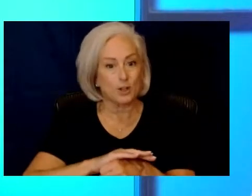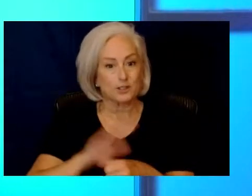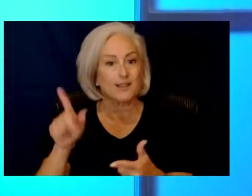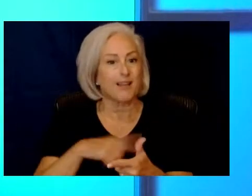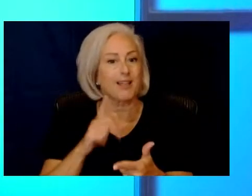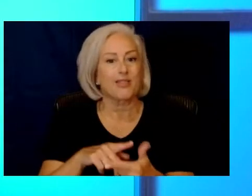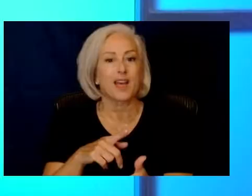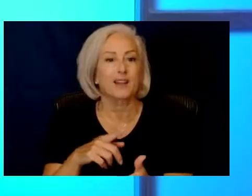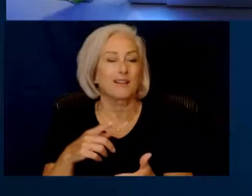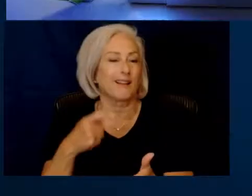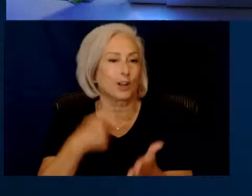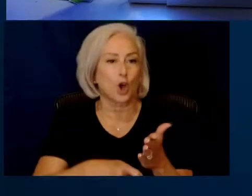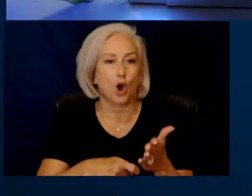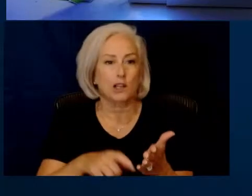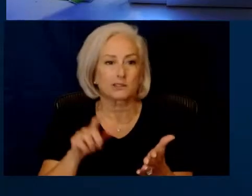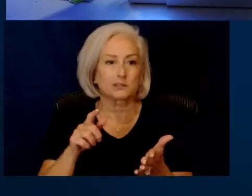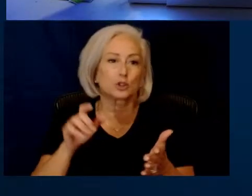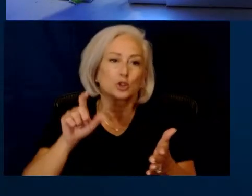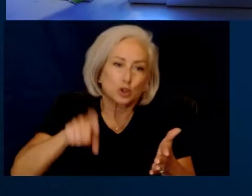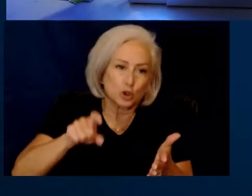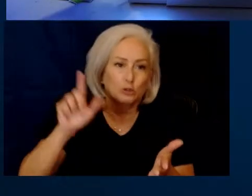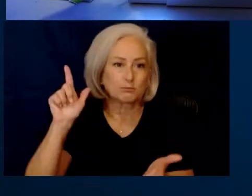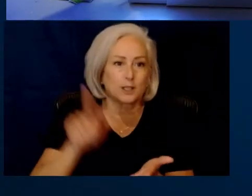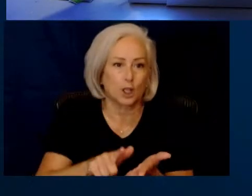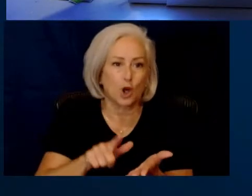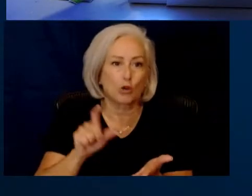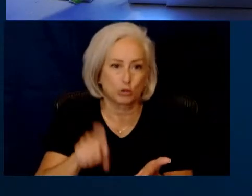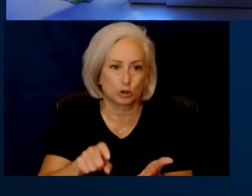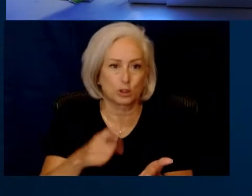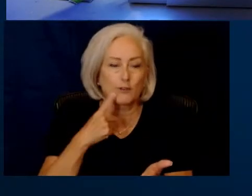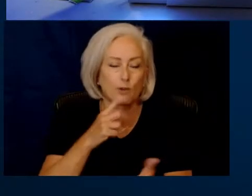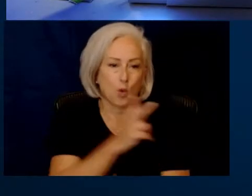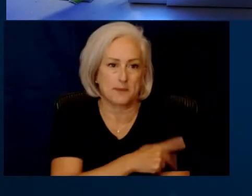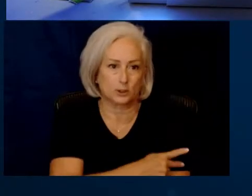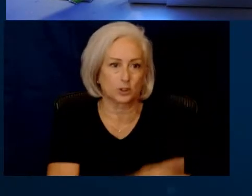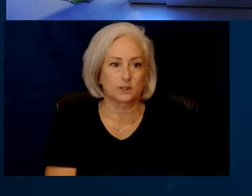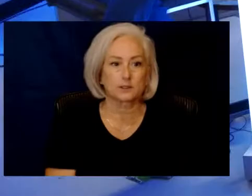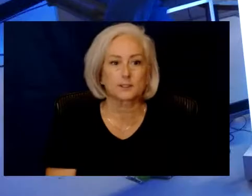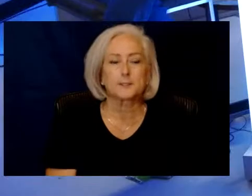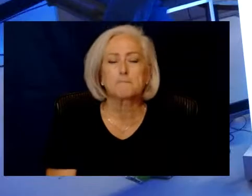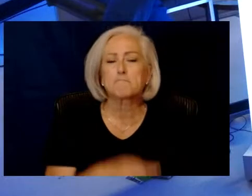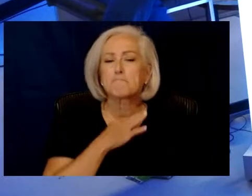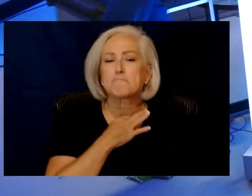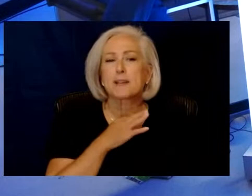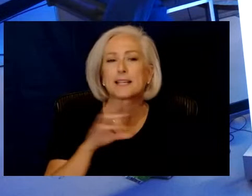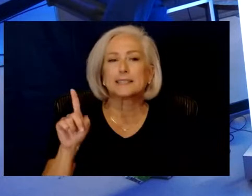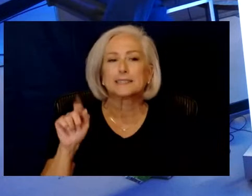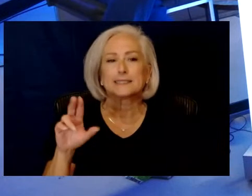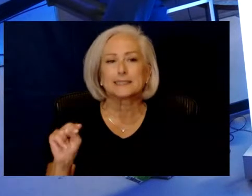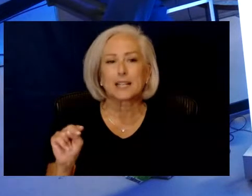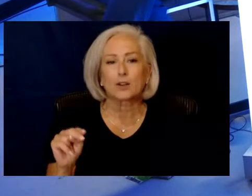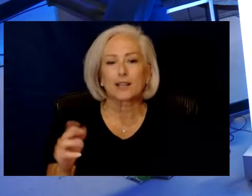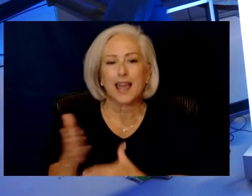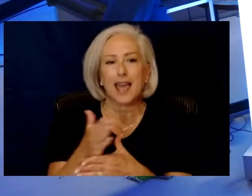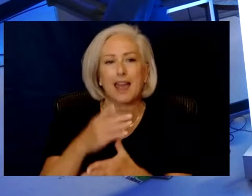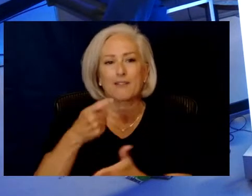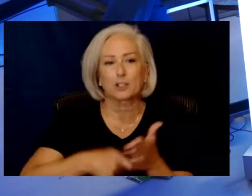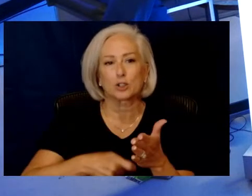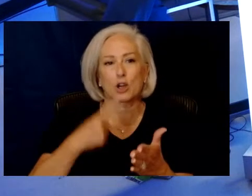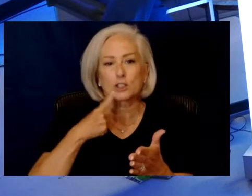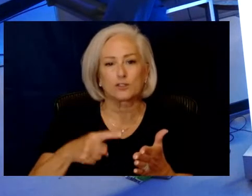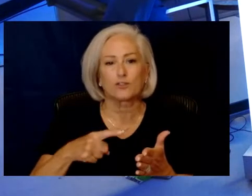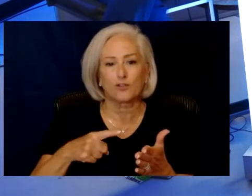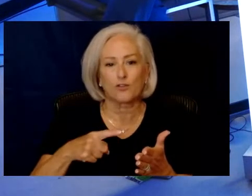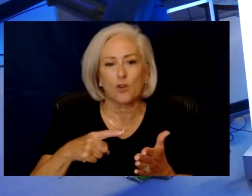be relatively low. It is. So, Darren, talk to us for just a real quick second. What is the average cost of a proton beam